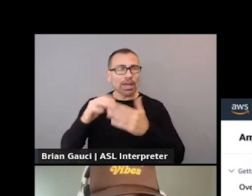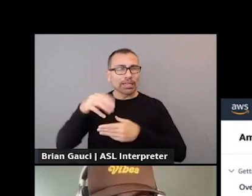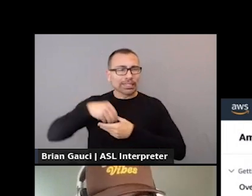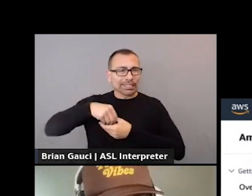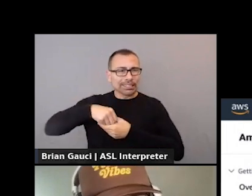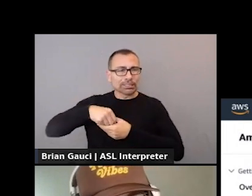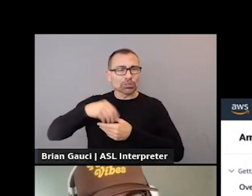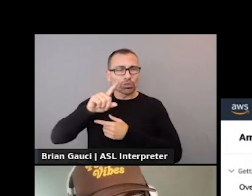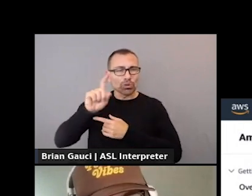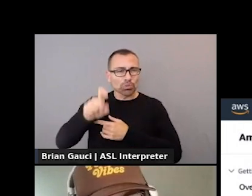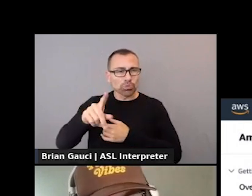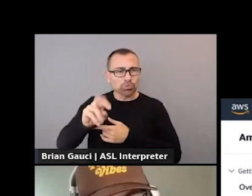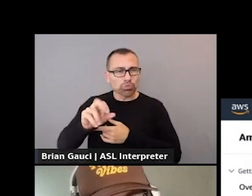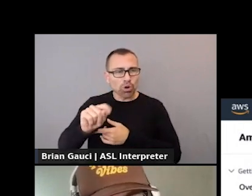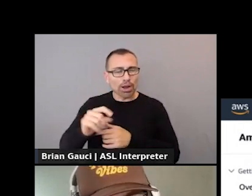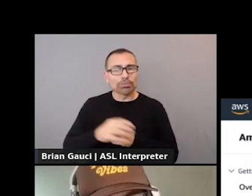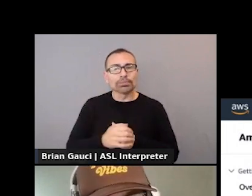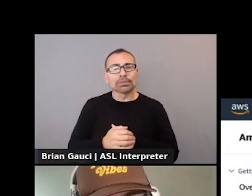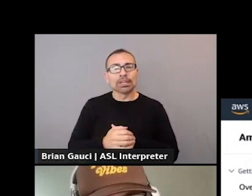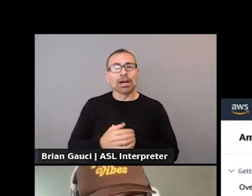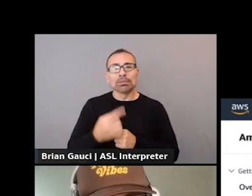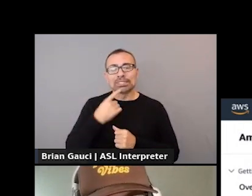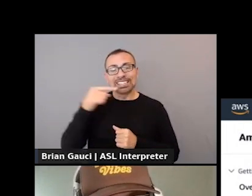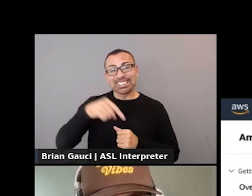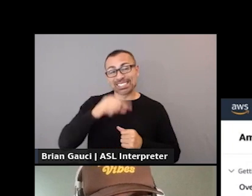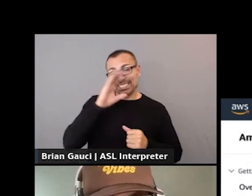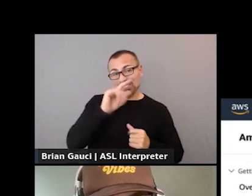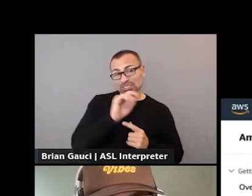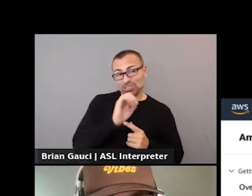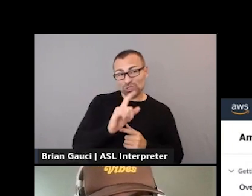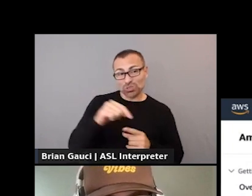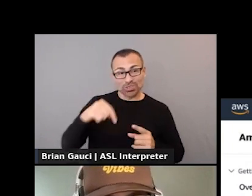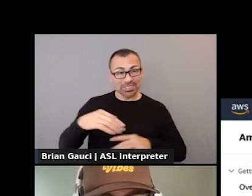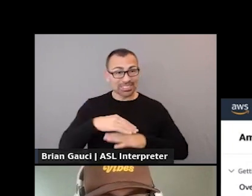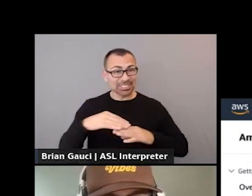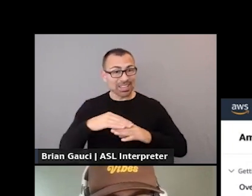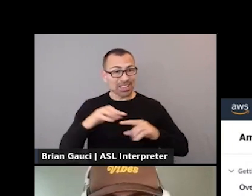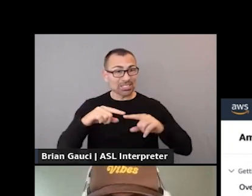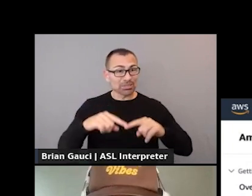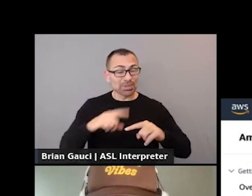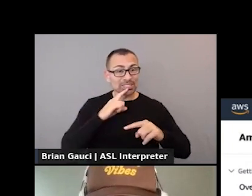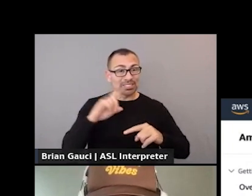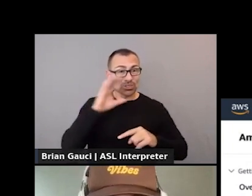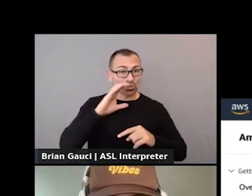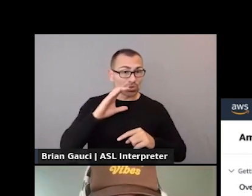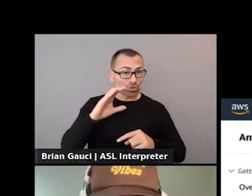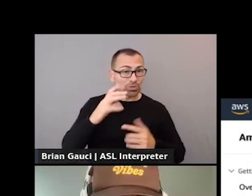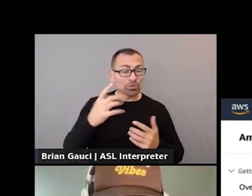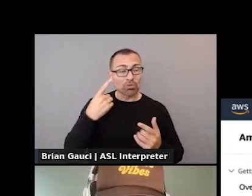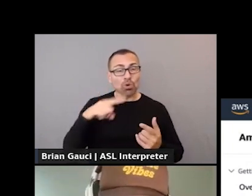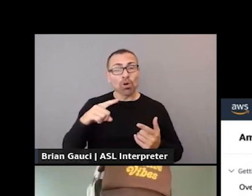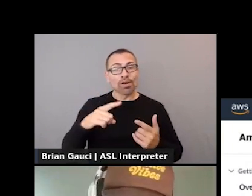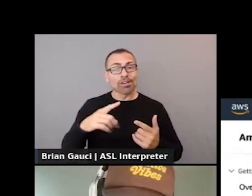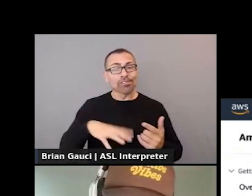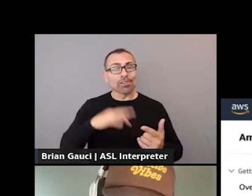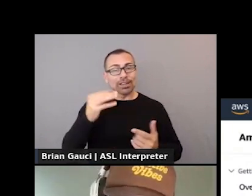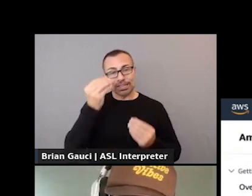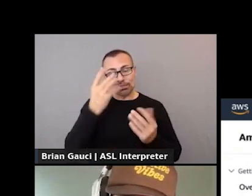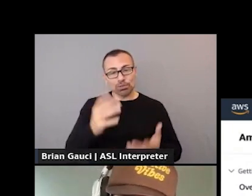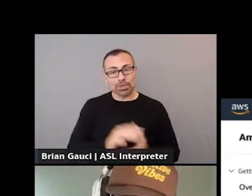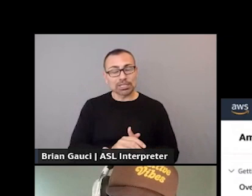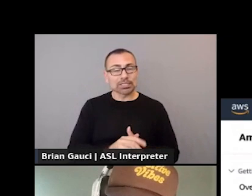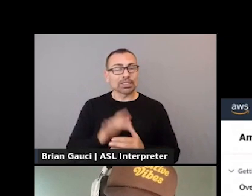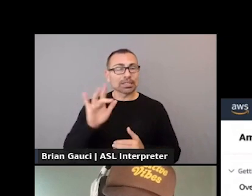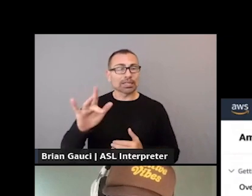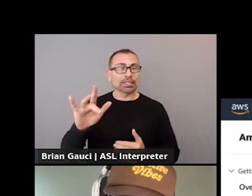hey, this is a search tool. This knowledge base is a search tool that helps you find information. And I click next.